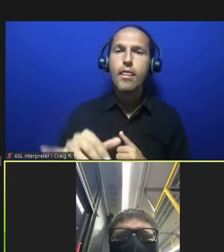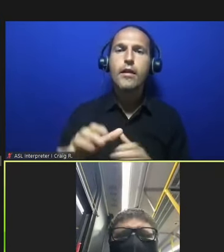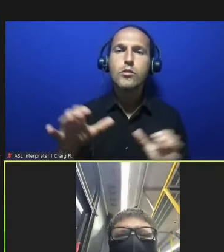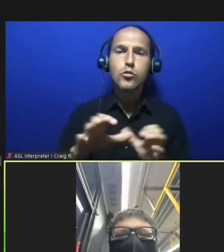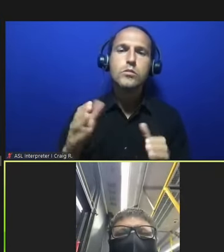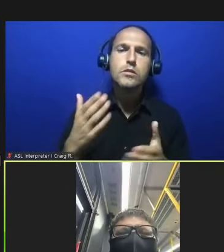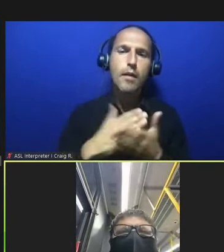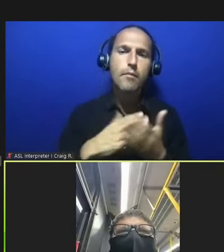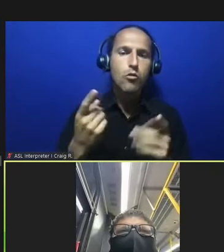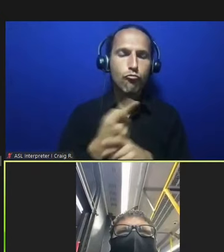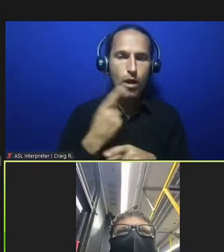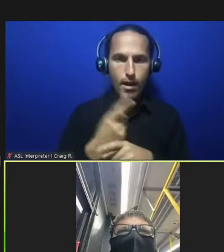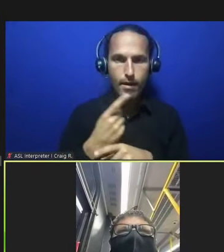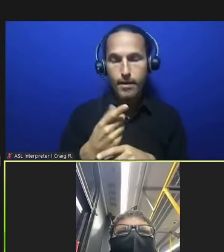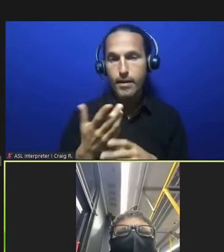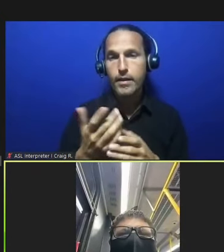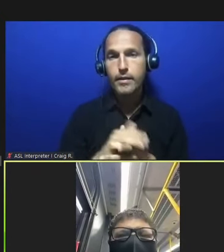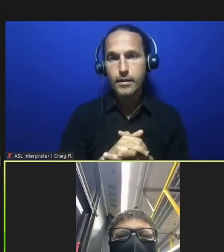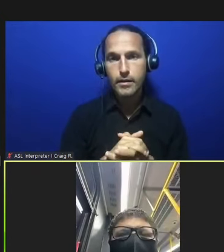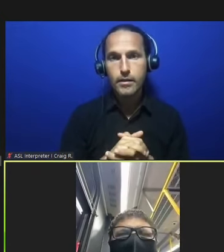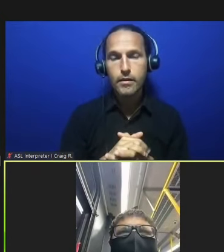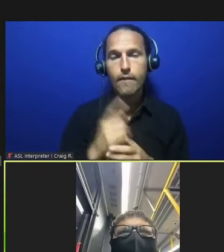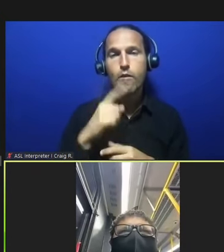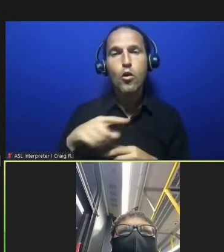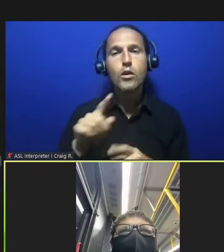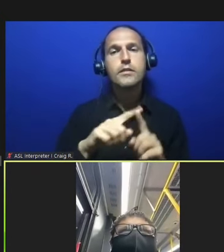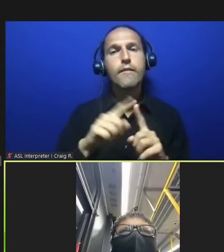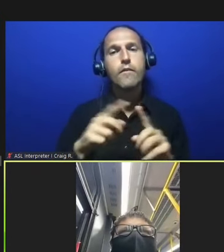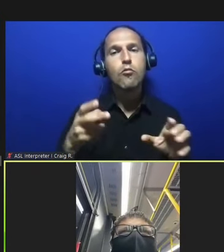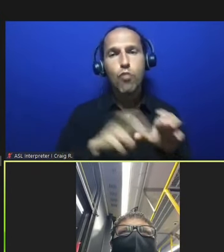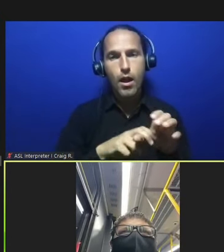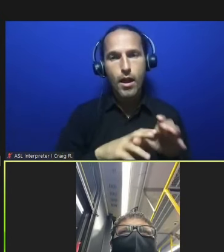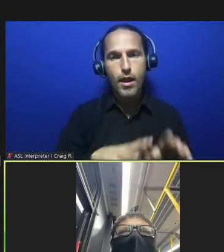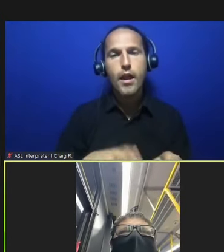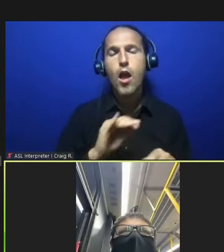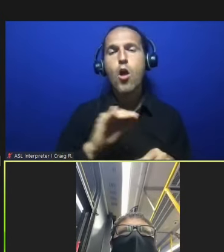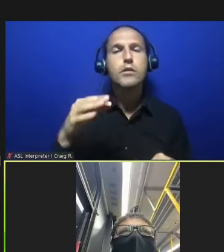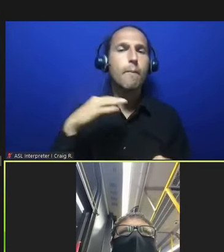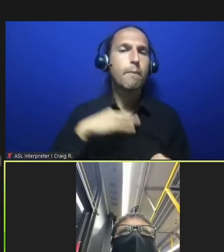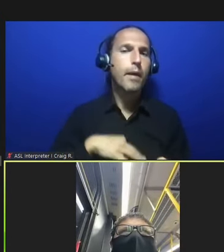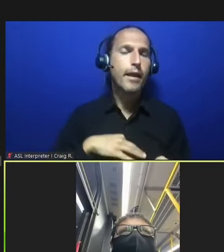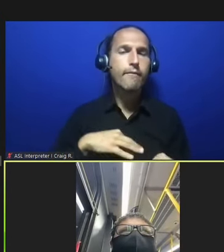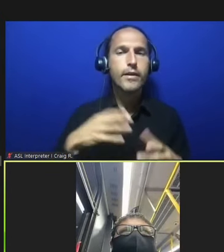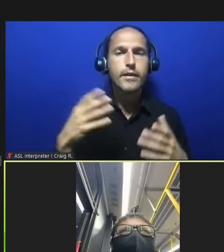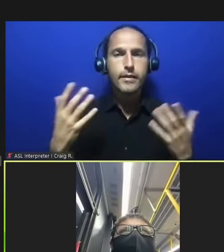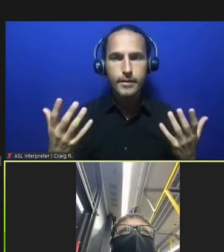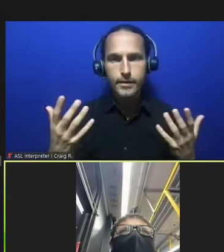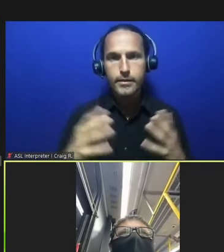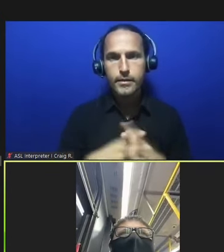to not only benefit riders, but to benefit